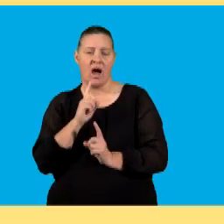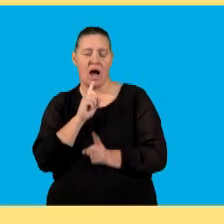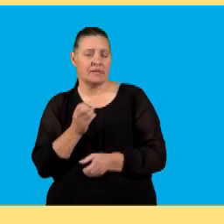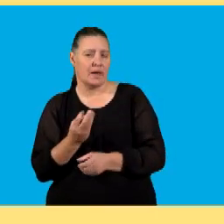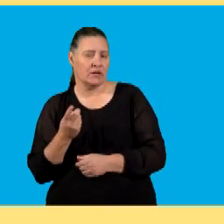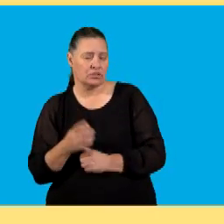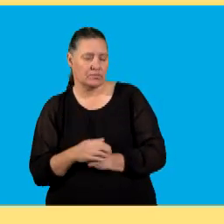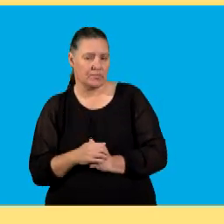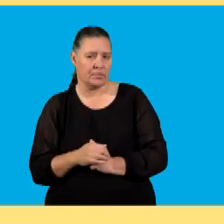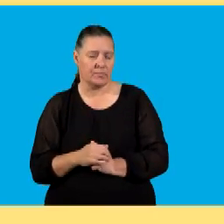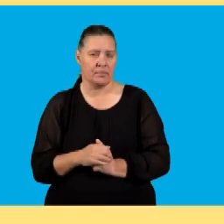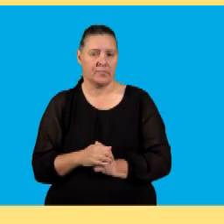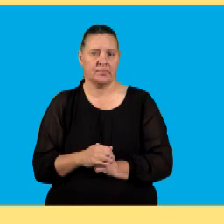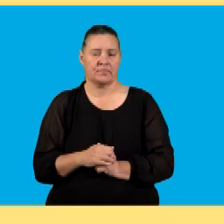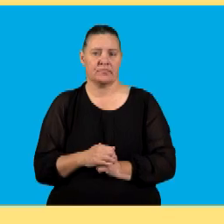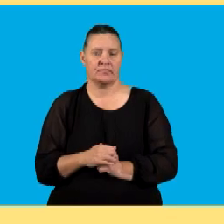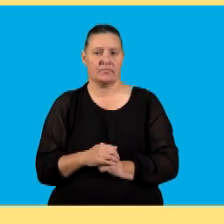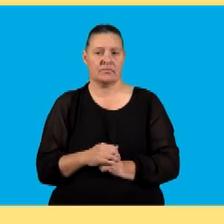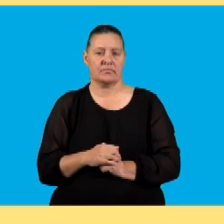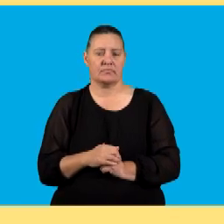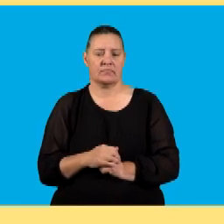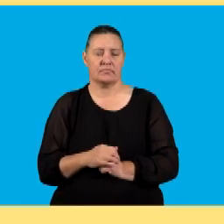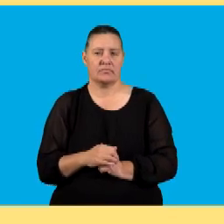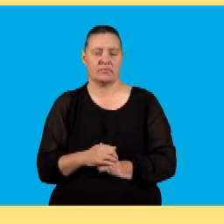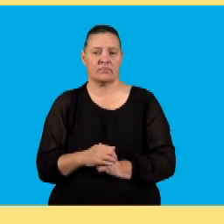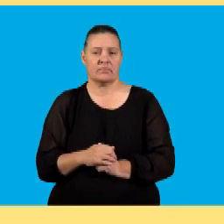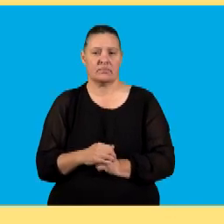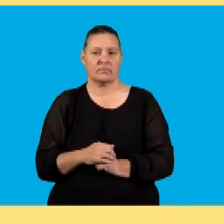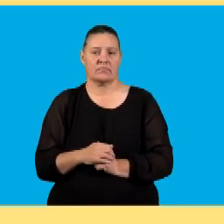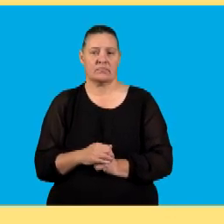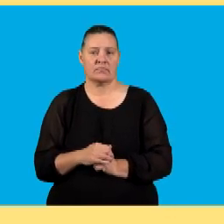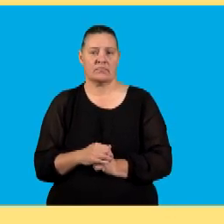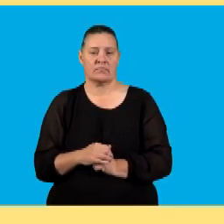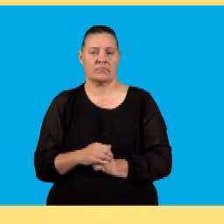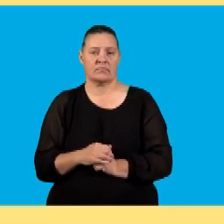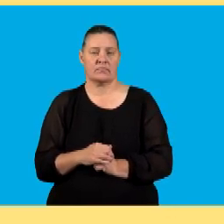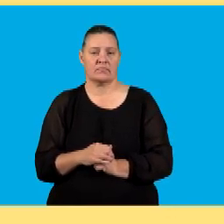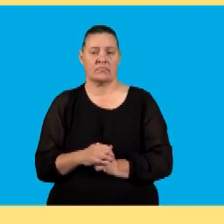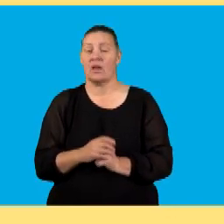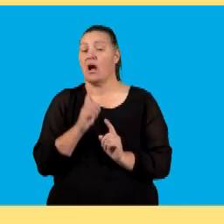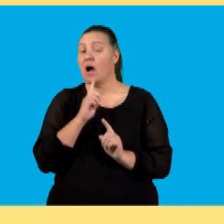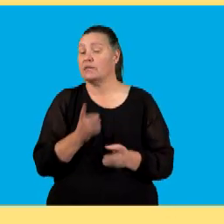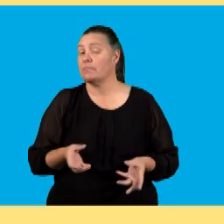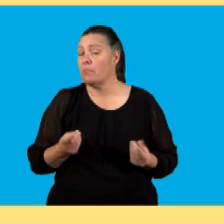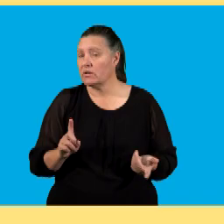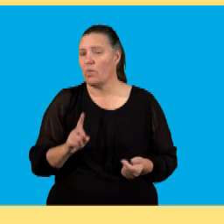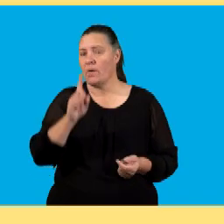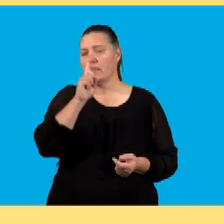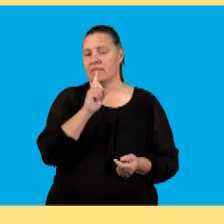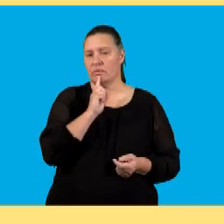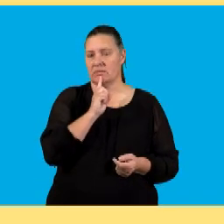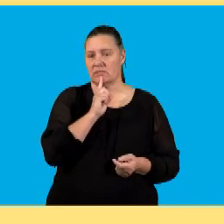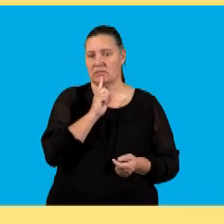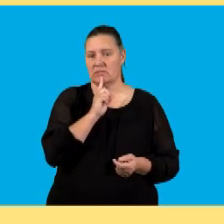Please punch that in your calculator. You have 6,700, which is your gross. Multiply that by 15%. You